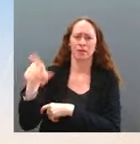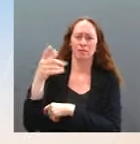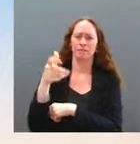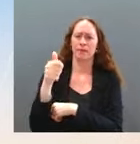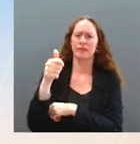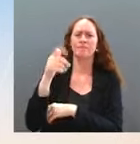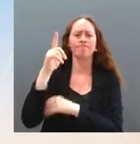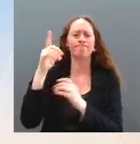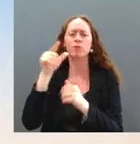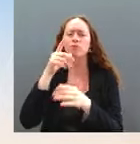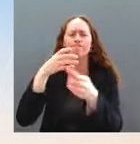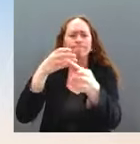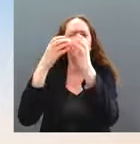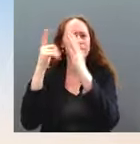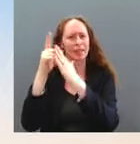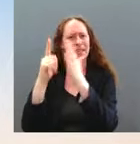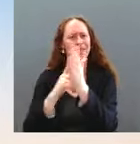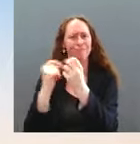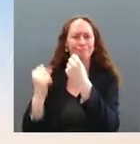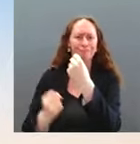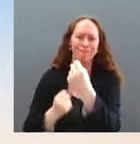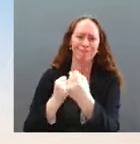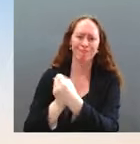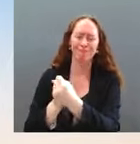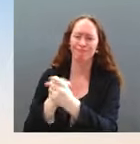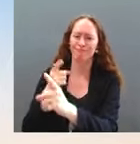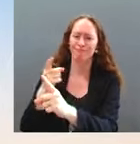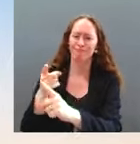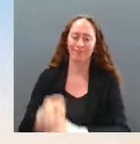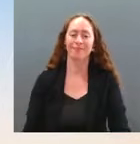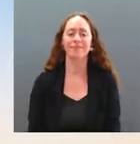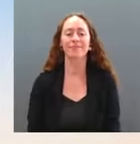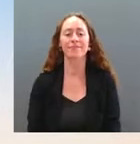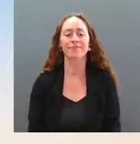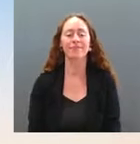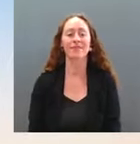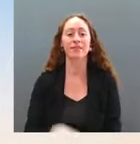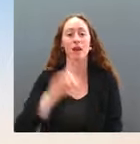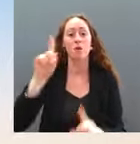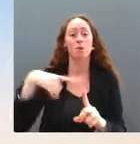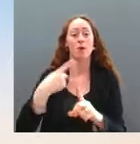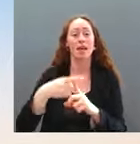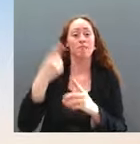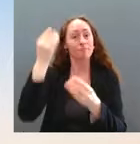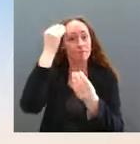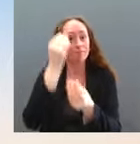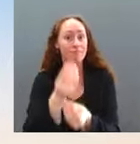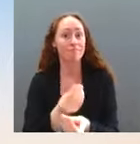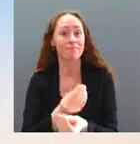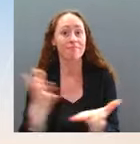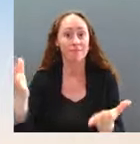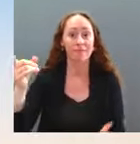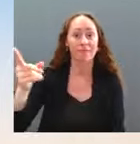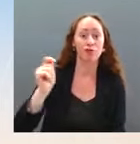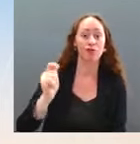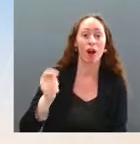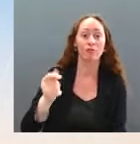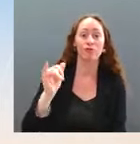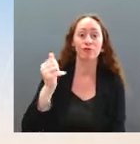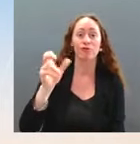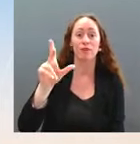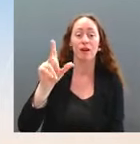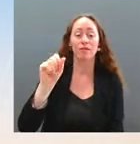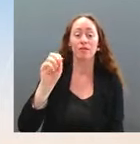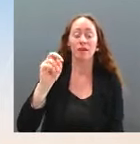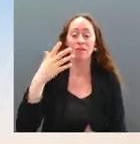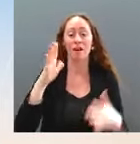promised to meet with anyone who wanted to and honored it, meeting with 97 senators over the course of her consultations. She further displayed